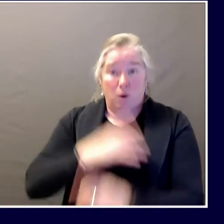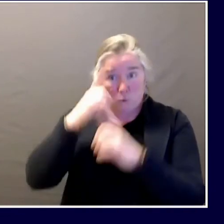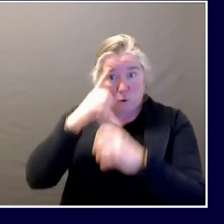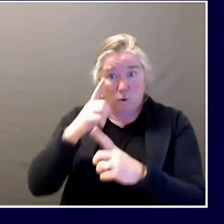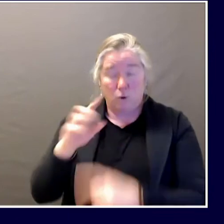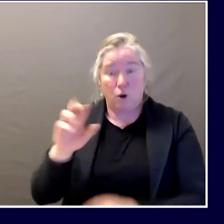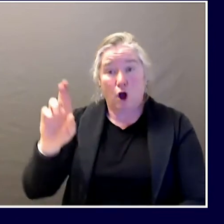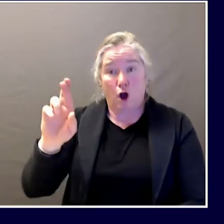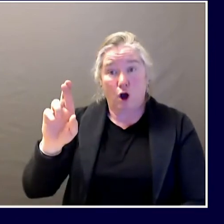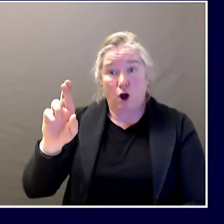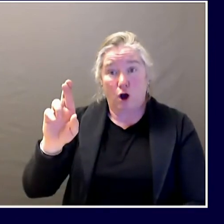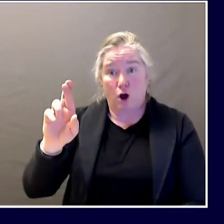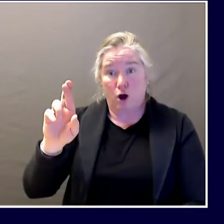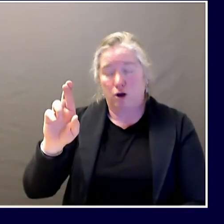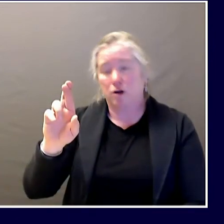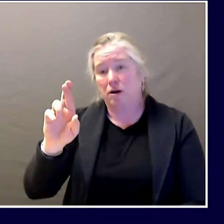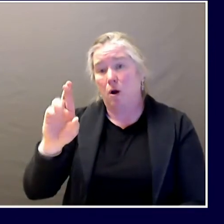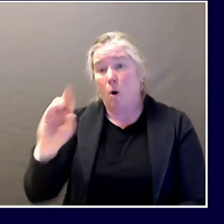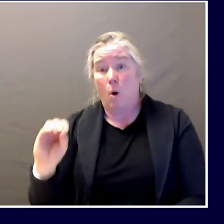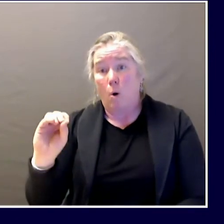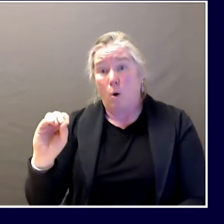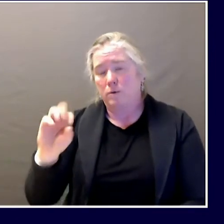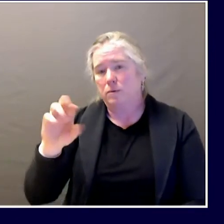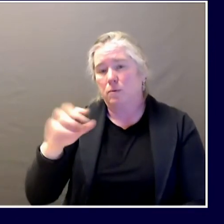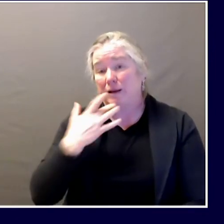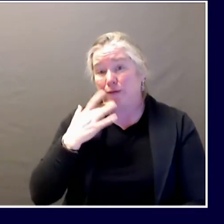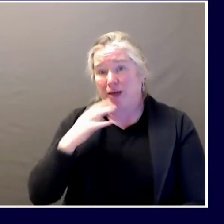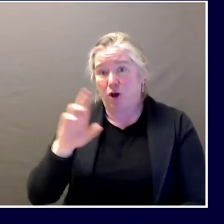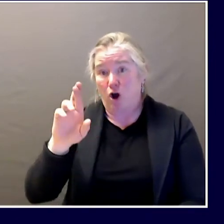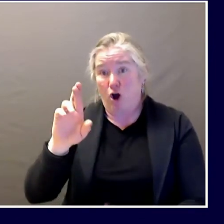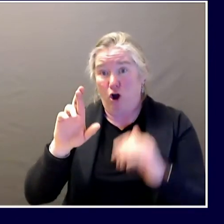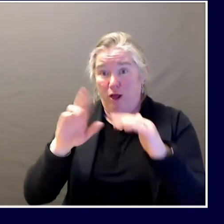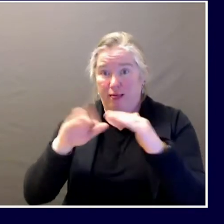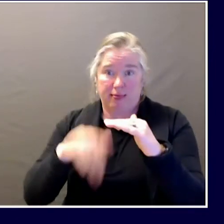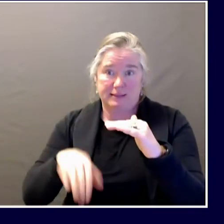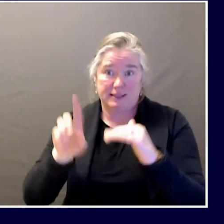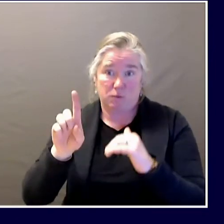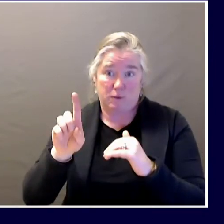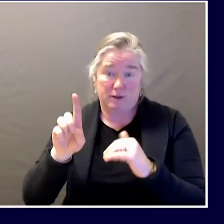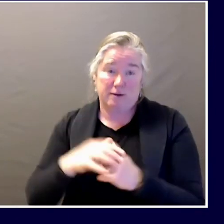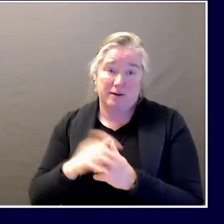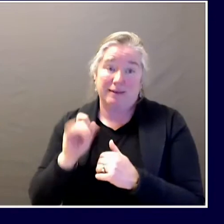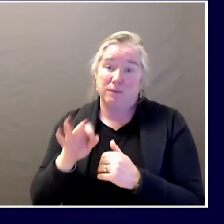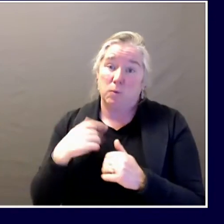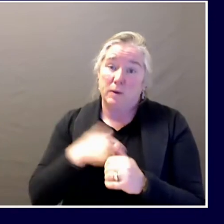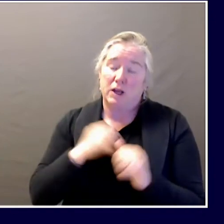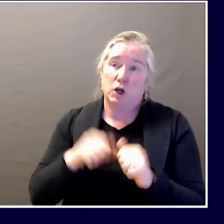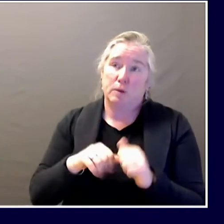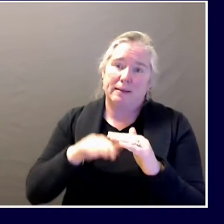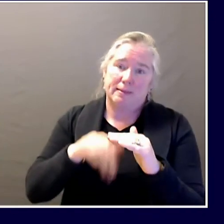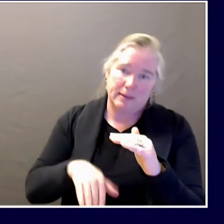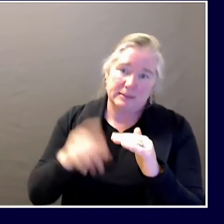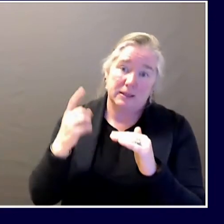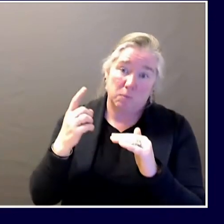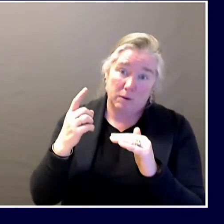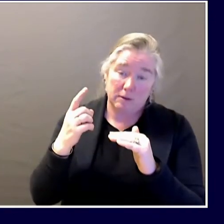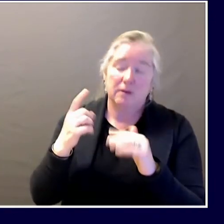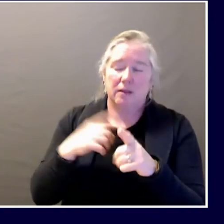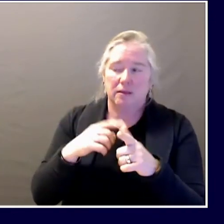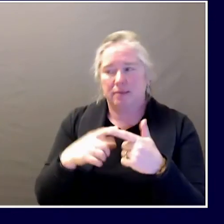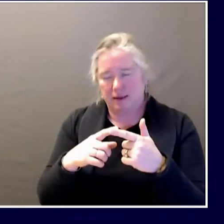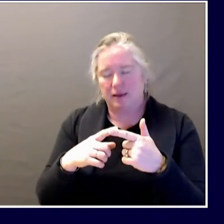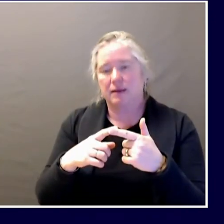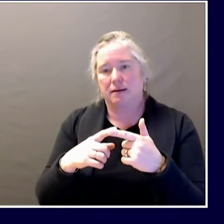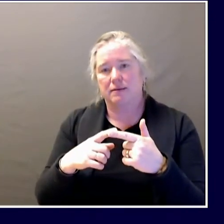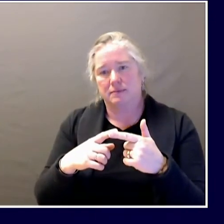to below 1. We can start reliably having it be below 1, the number of new cases will